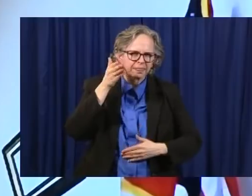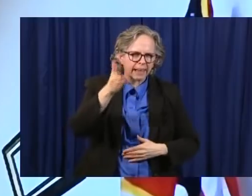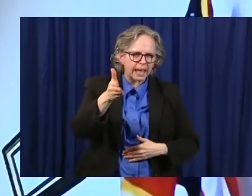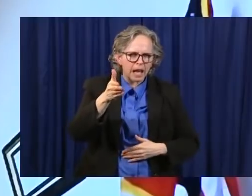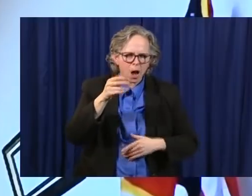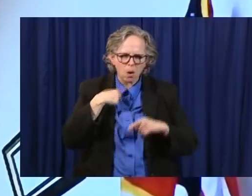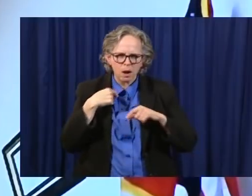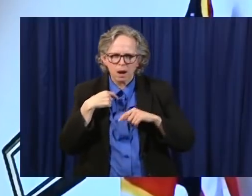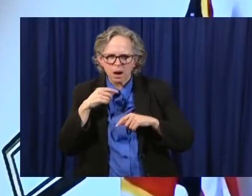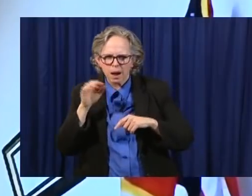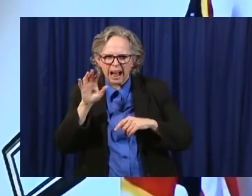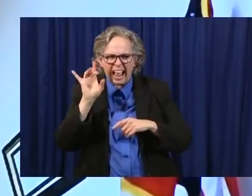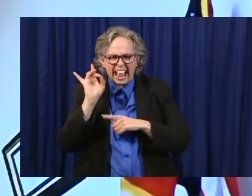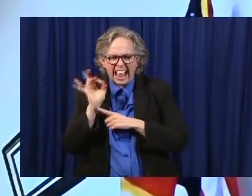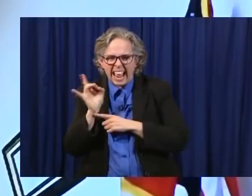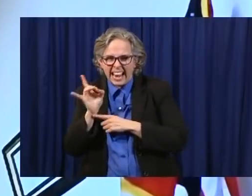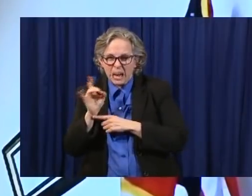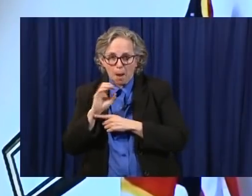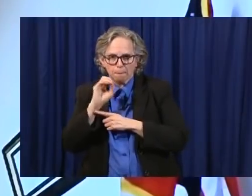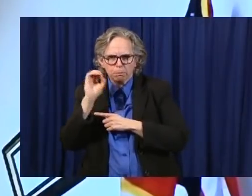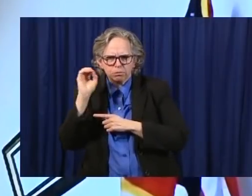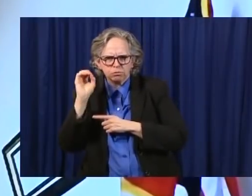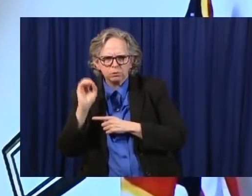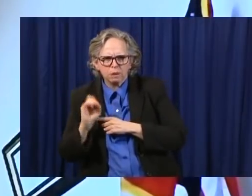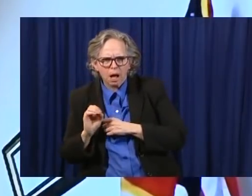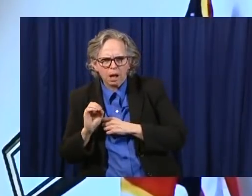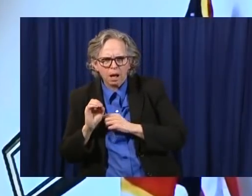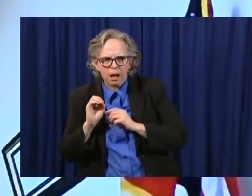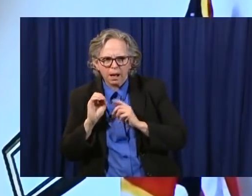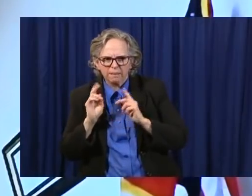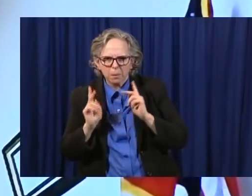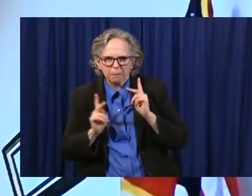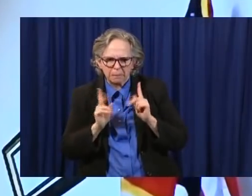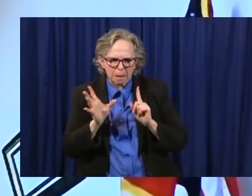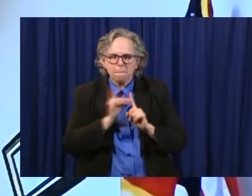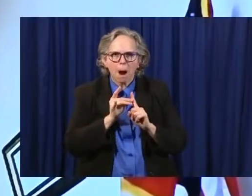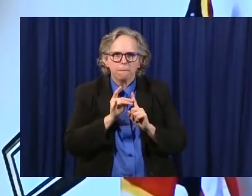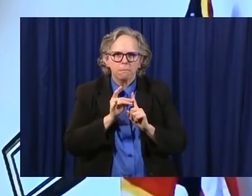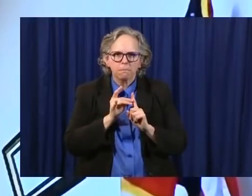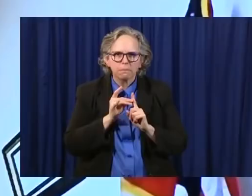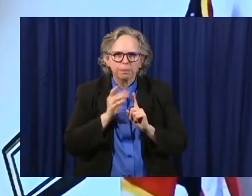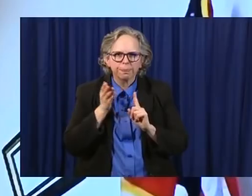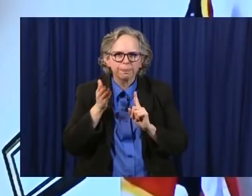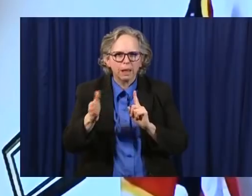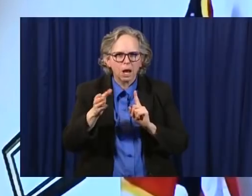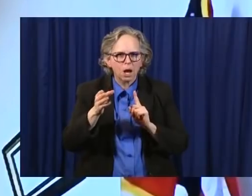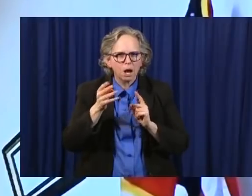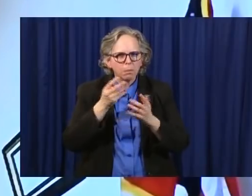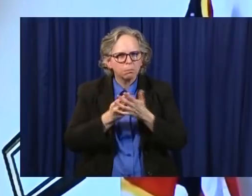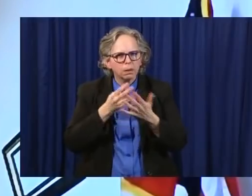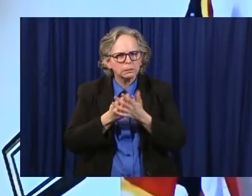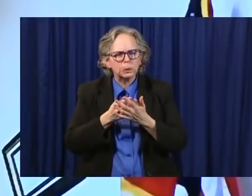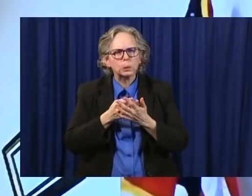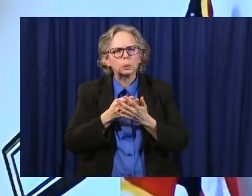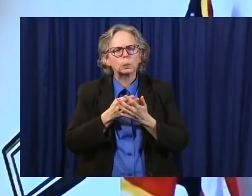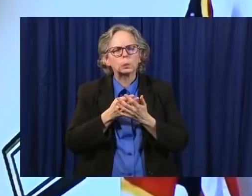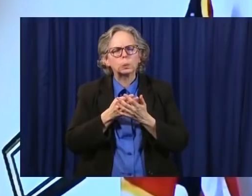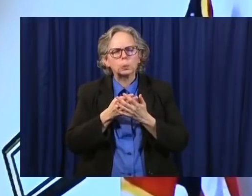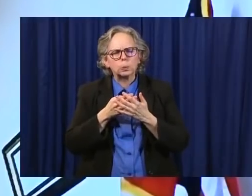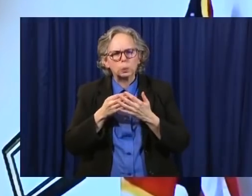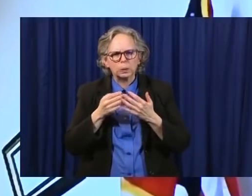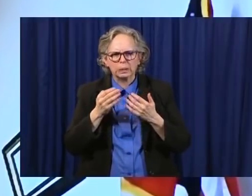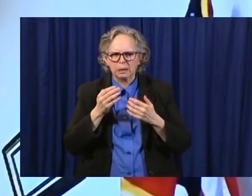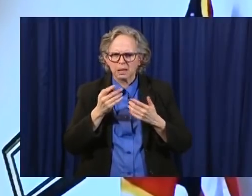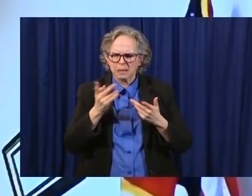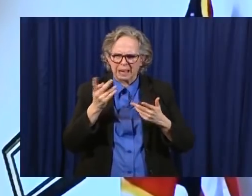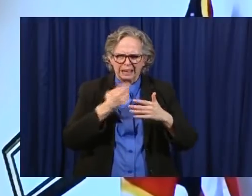Approximately 80% of people were positive. Some went to the hospital, but what was most amazing, and I think